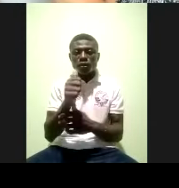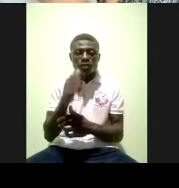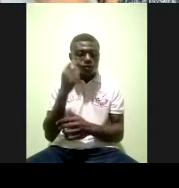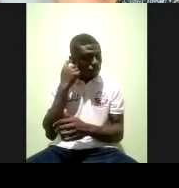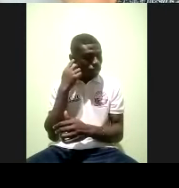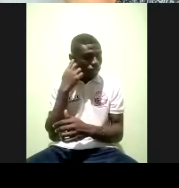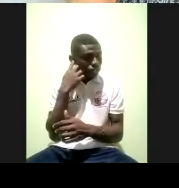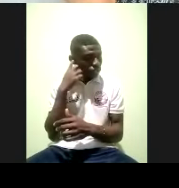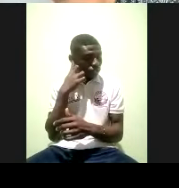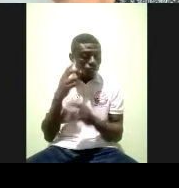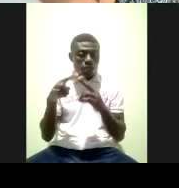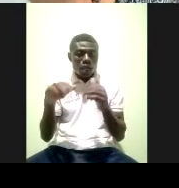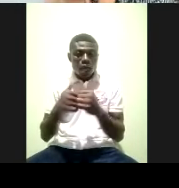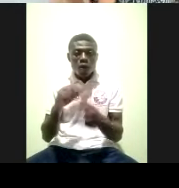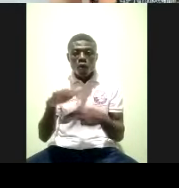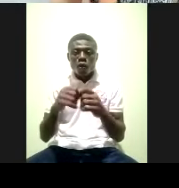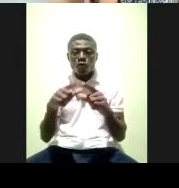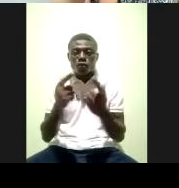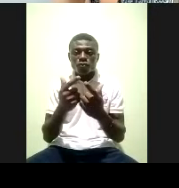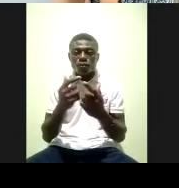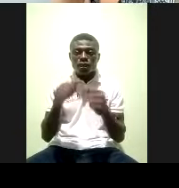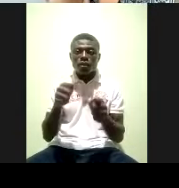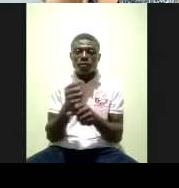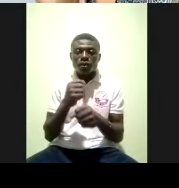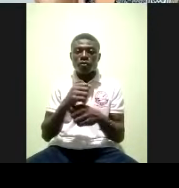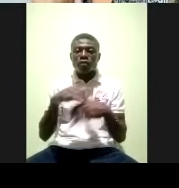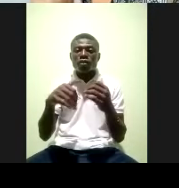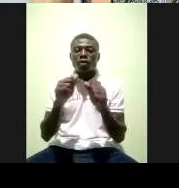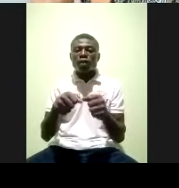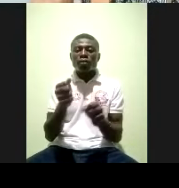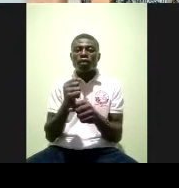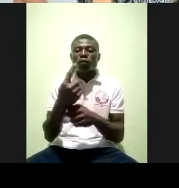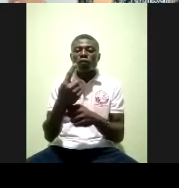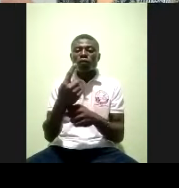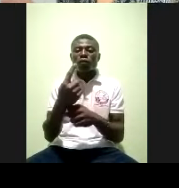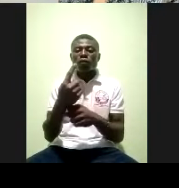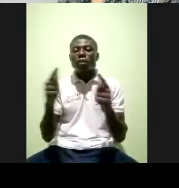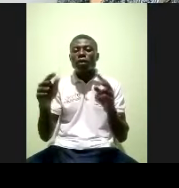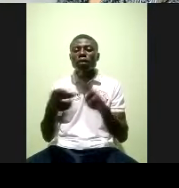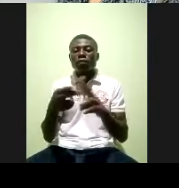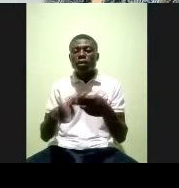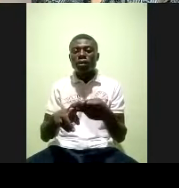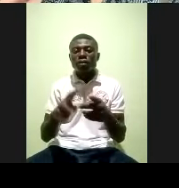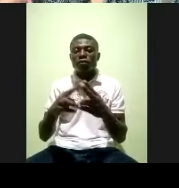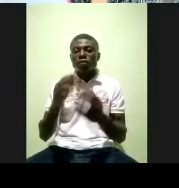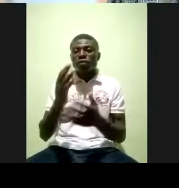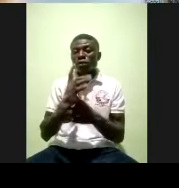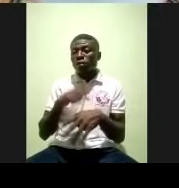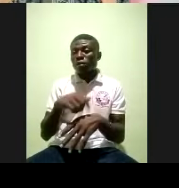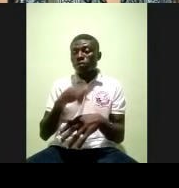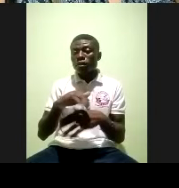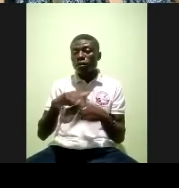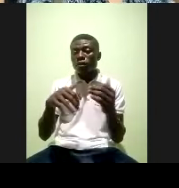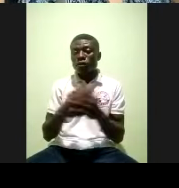how the different grouping of small numbers can make one bigger number. And times fact, like what are the